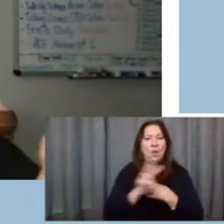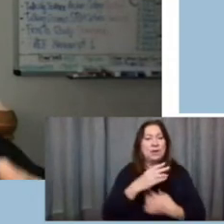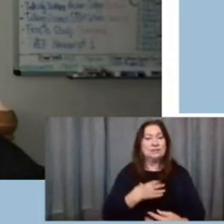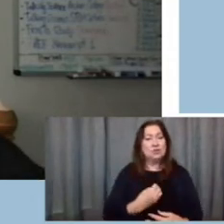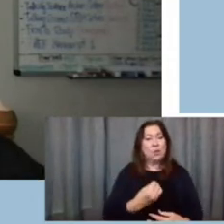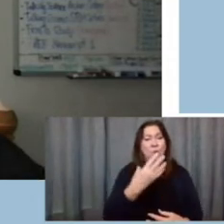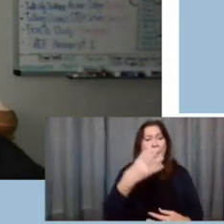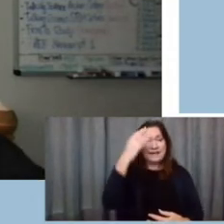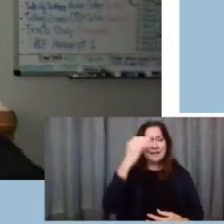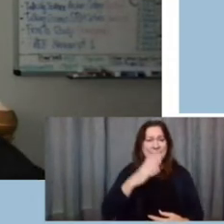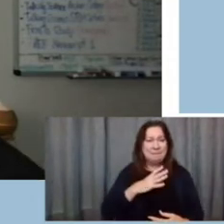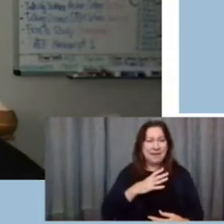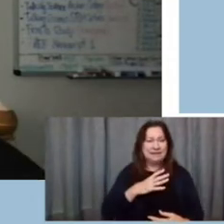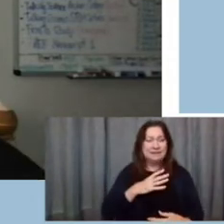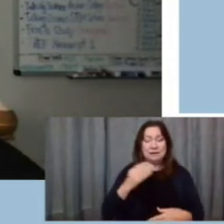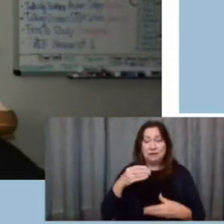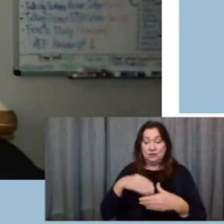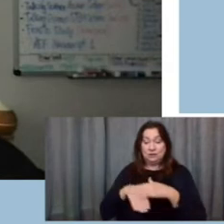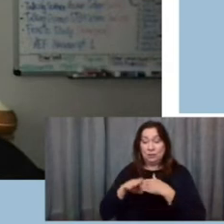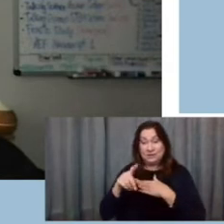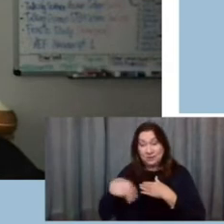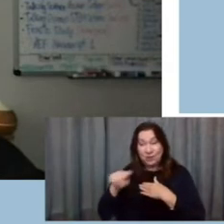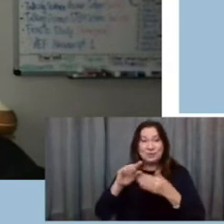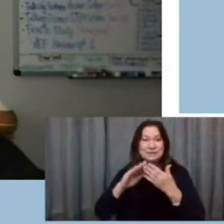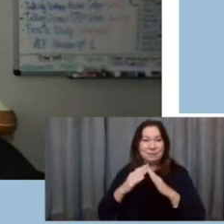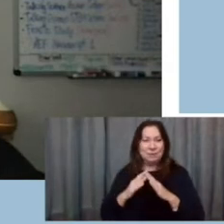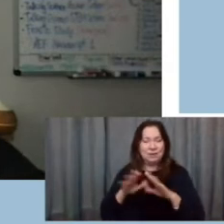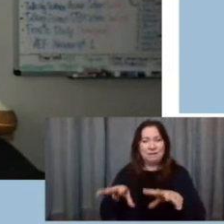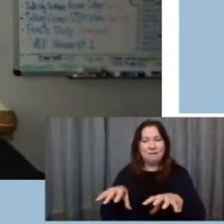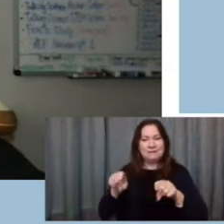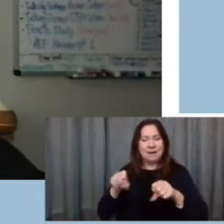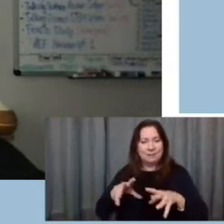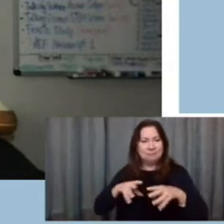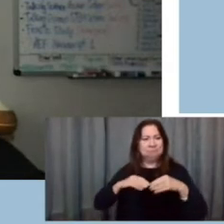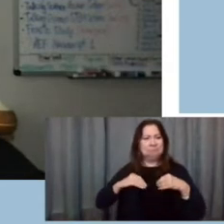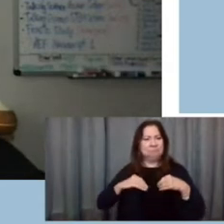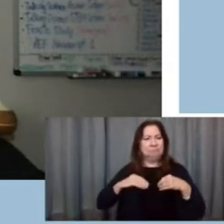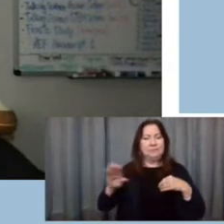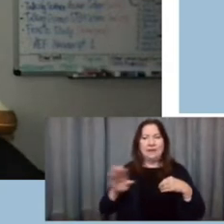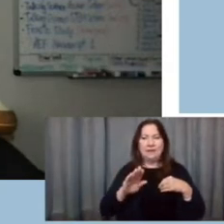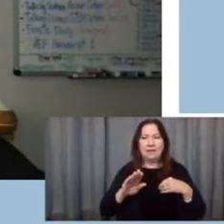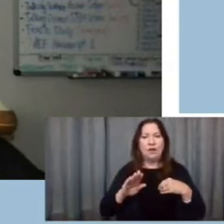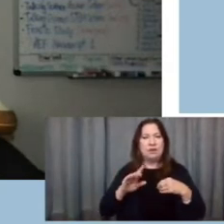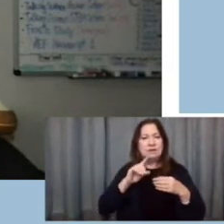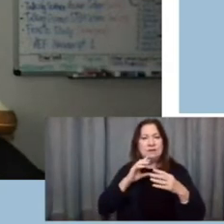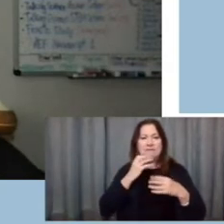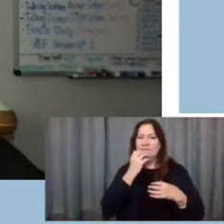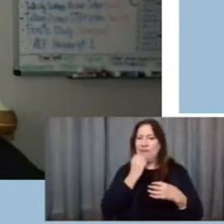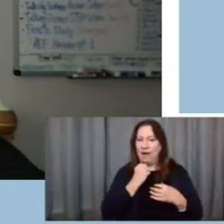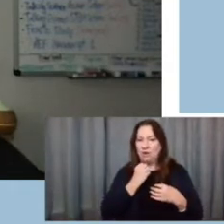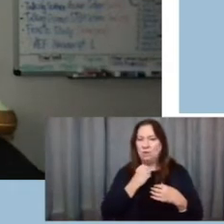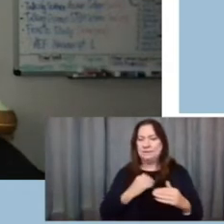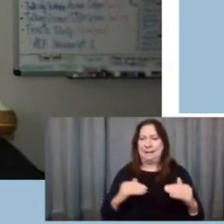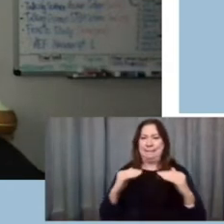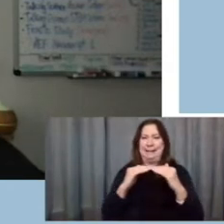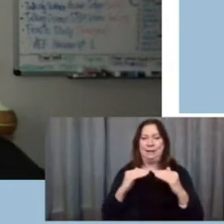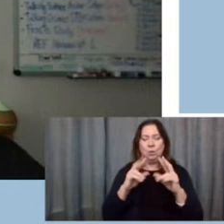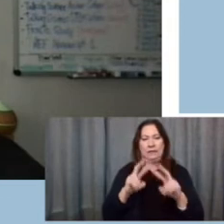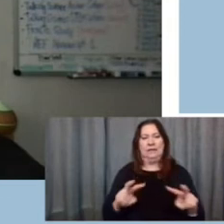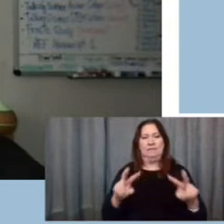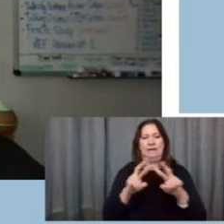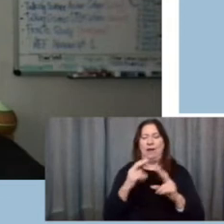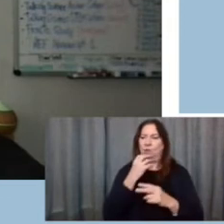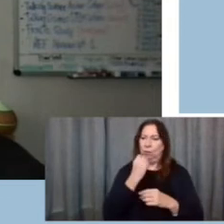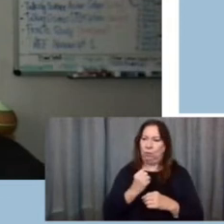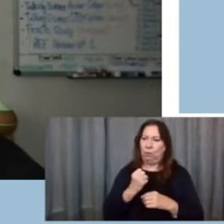And so walking into those communities, adopting their values so that I am equally validated in their eyes. And